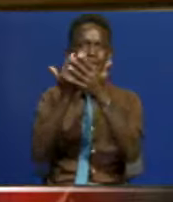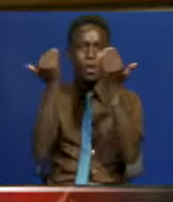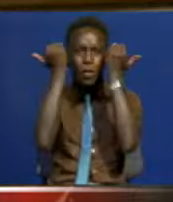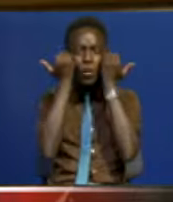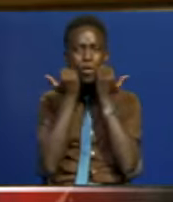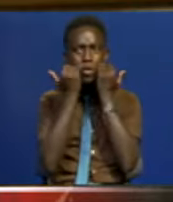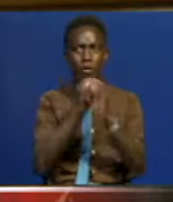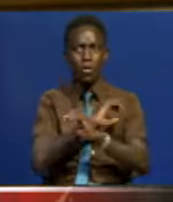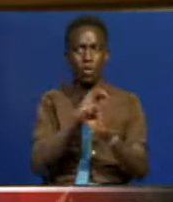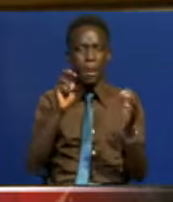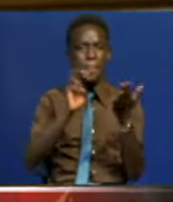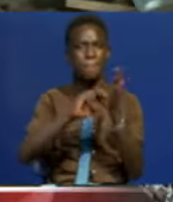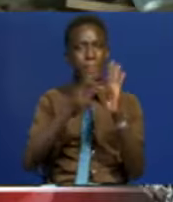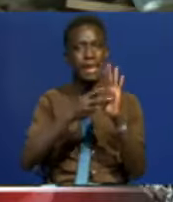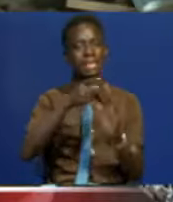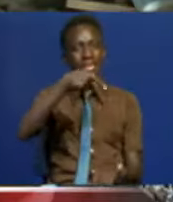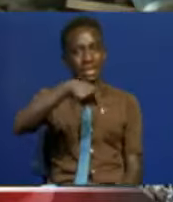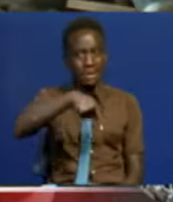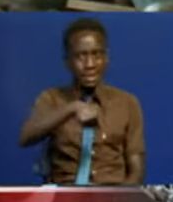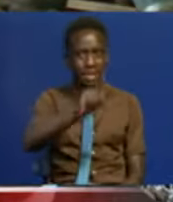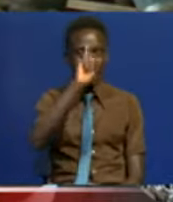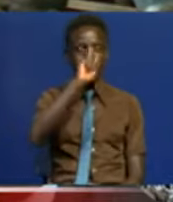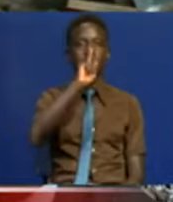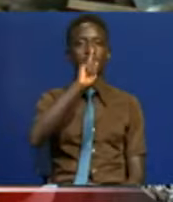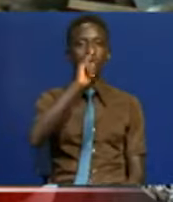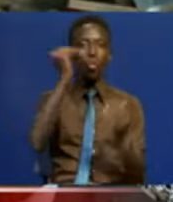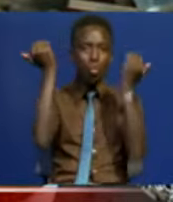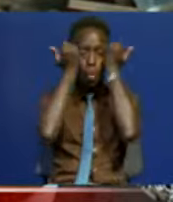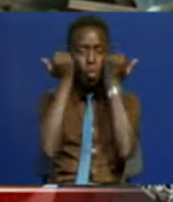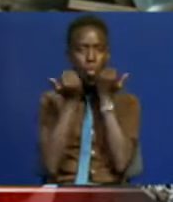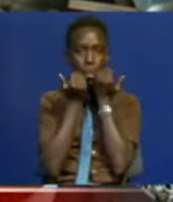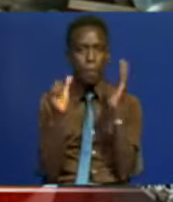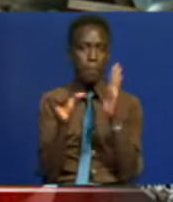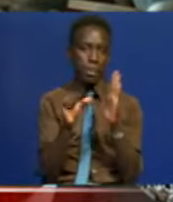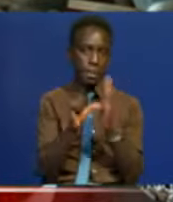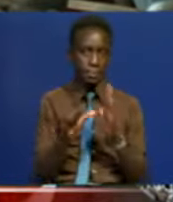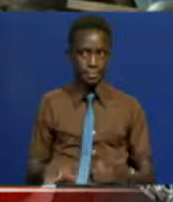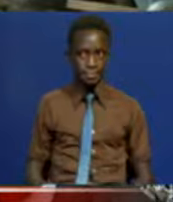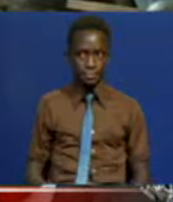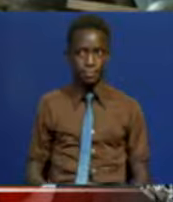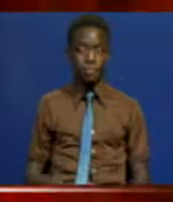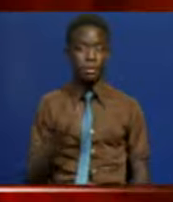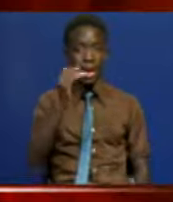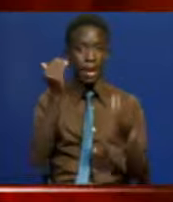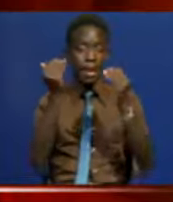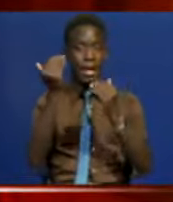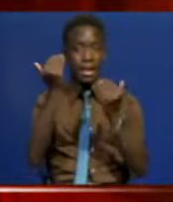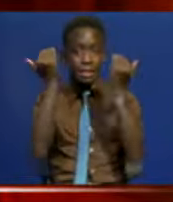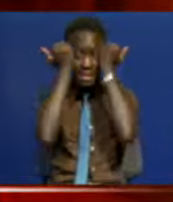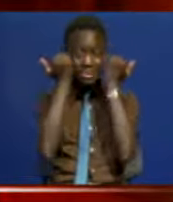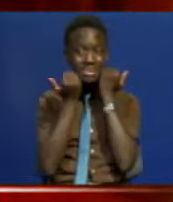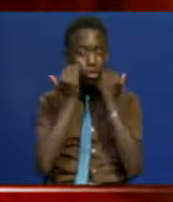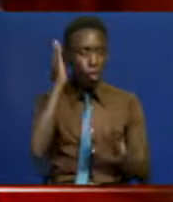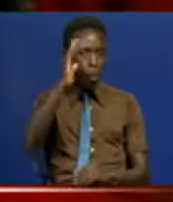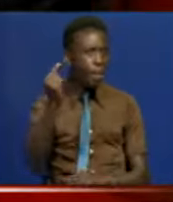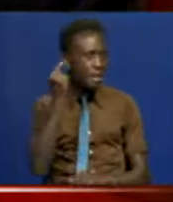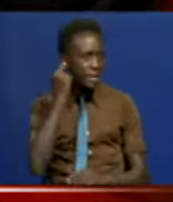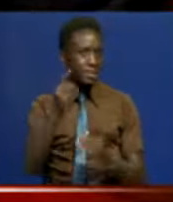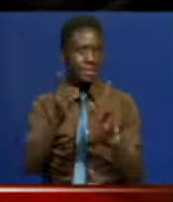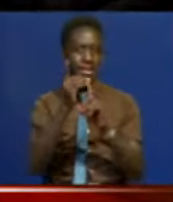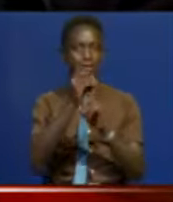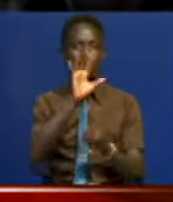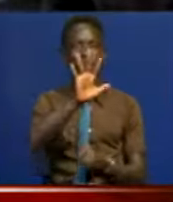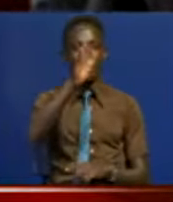is a state that provoked them. Kesi hiyo itatajwa mnamo Machi 5 mwaka huu. Hayo ya kijiri Joseph